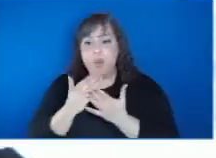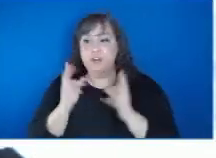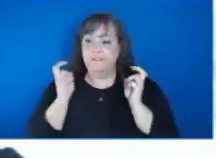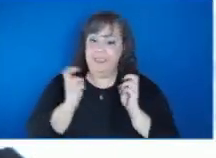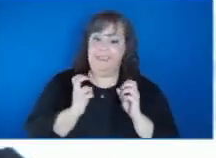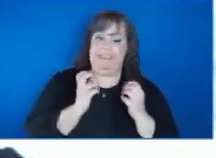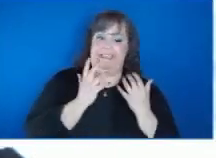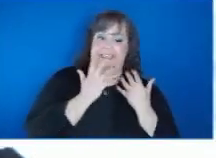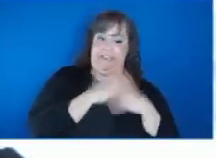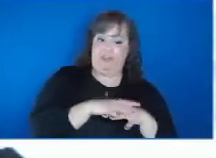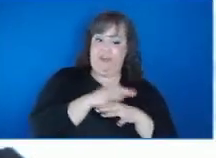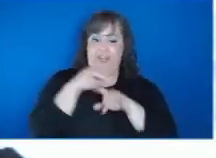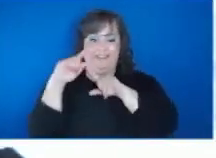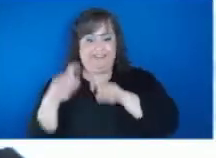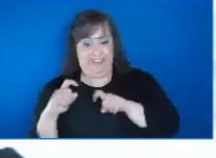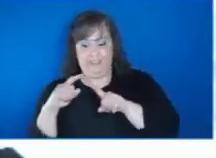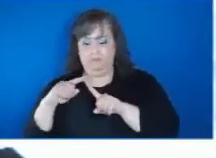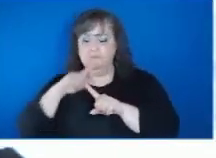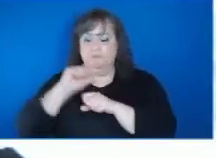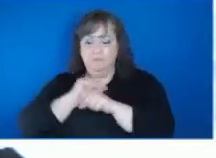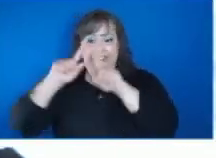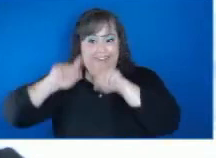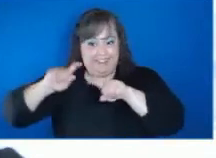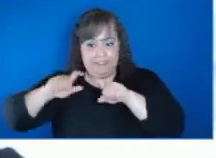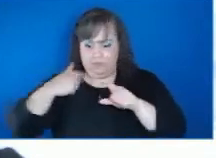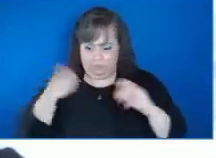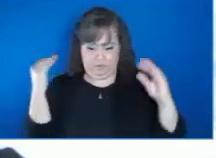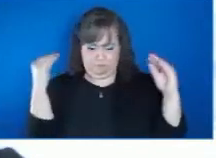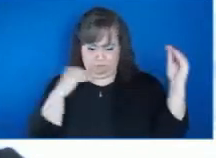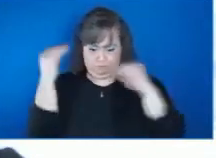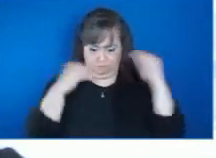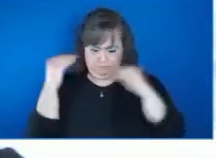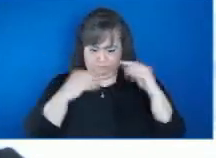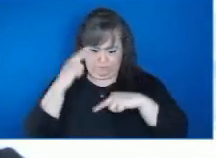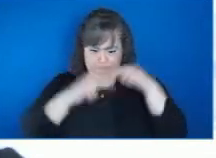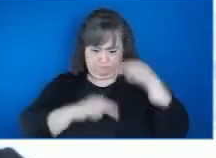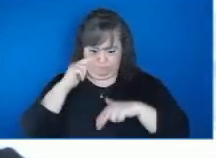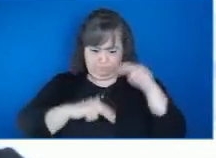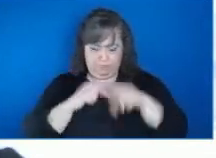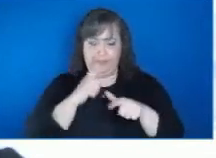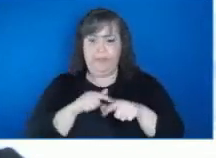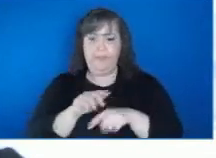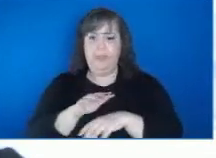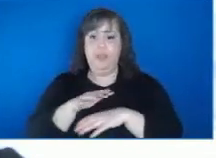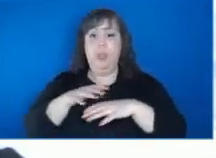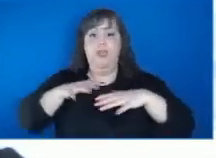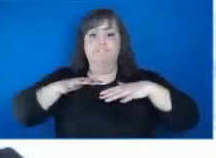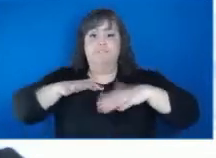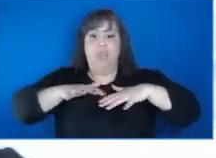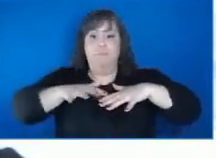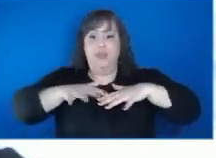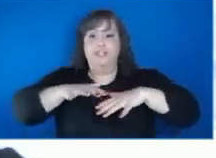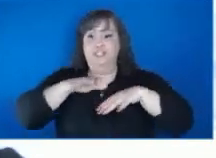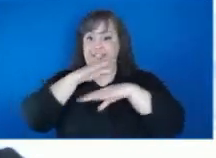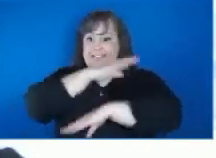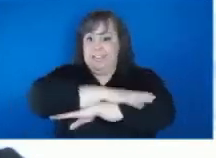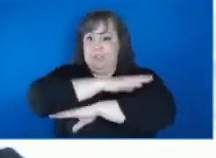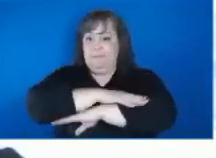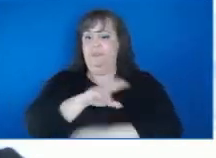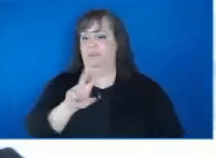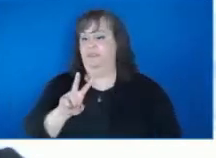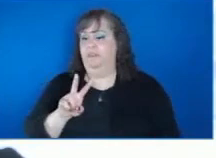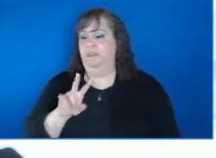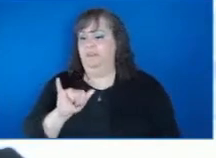this was a bare structure, we put it all together, and then we put it on a vibration table. And seeing that spacecraft shaking